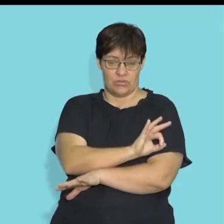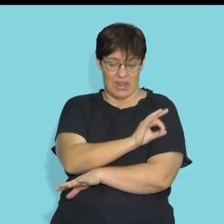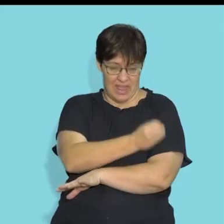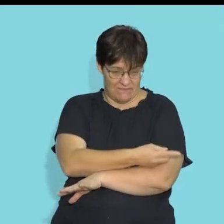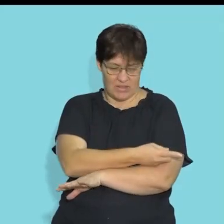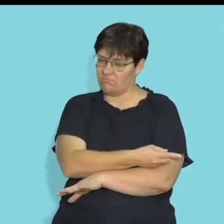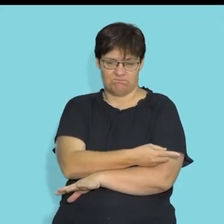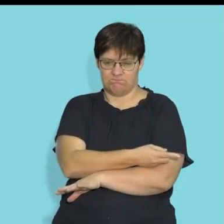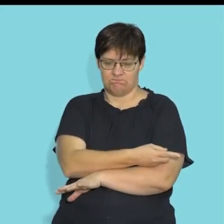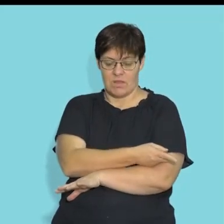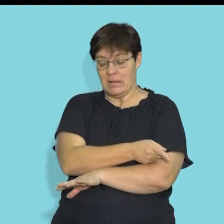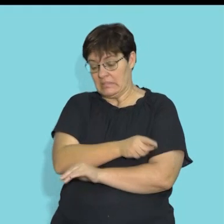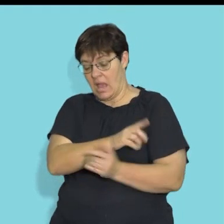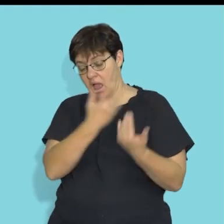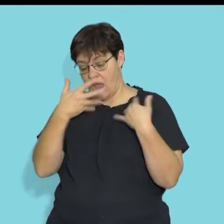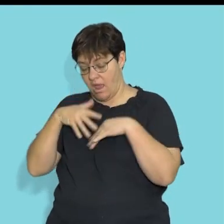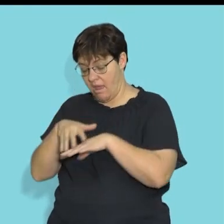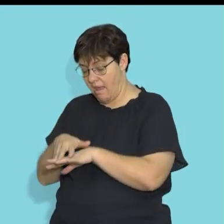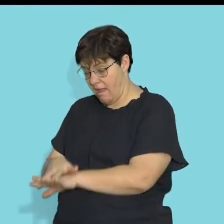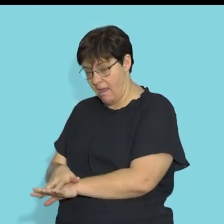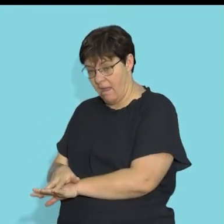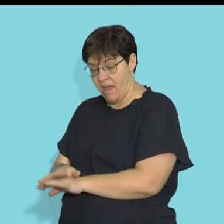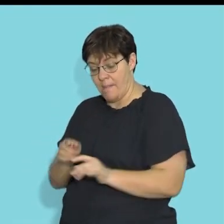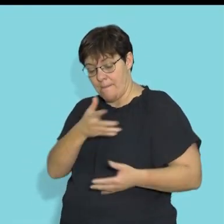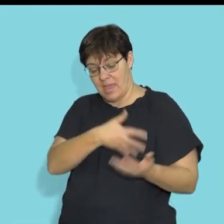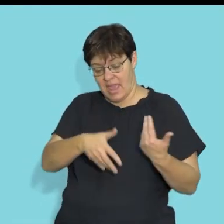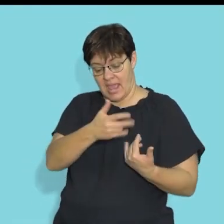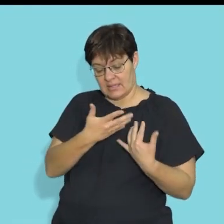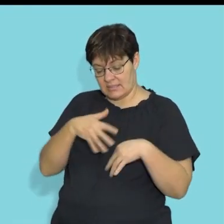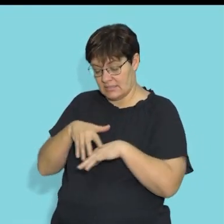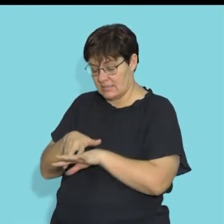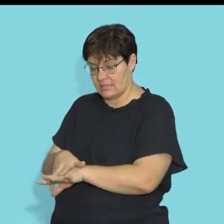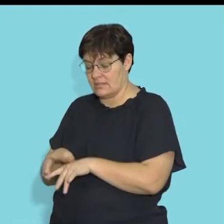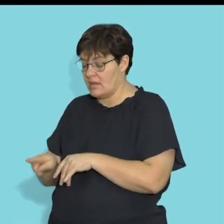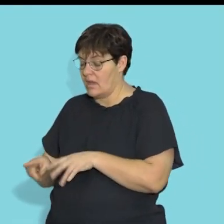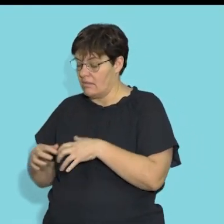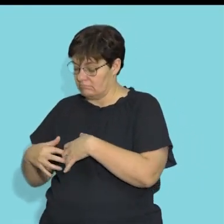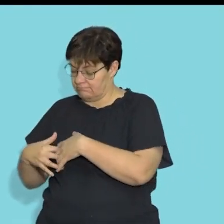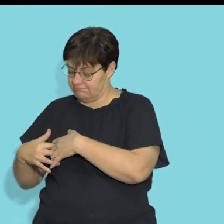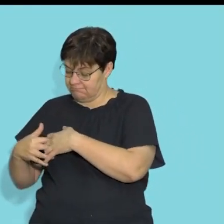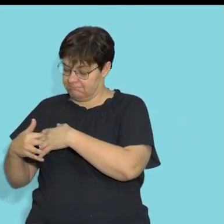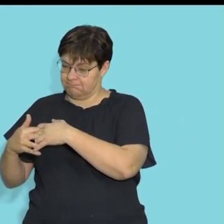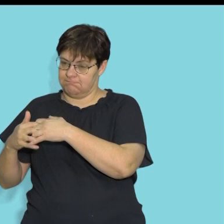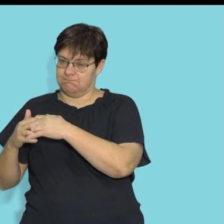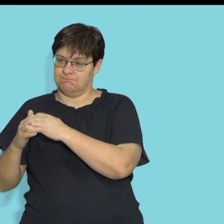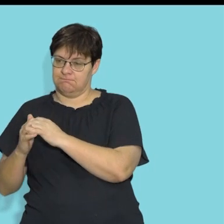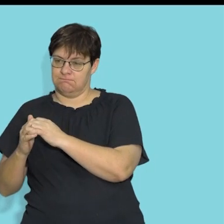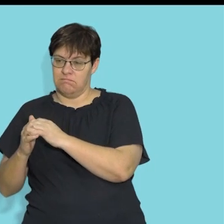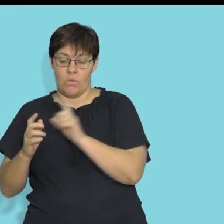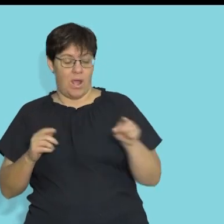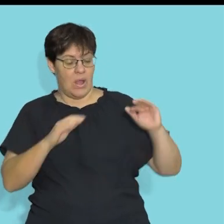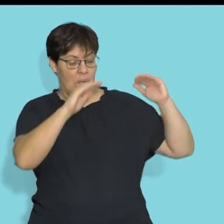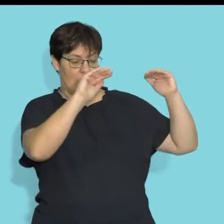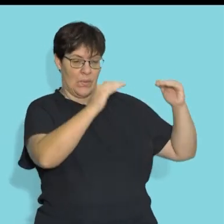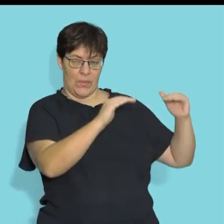a while, we will see that the hydrogen and the nitrogen concentration start to slightly